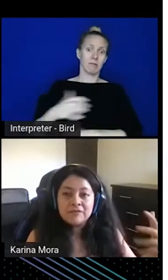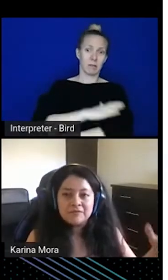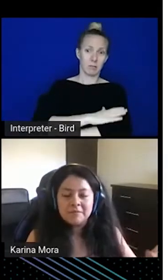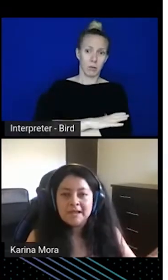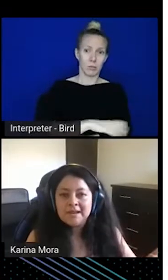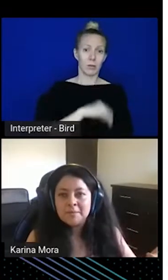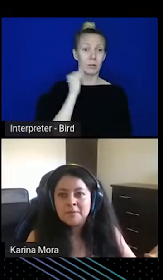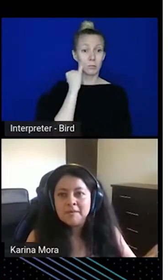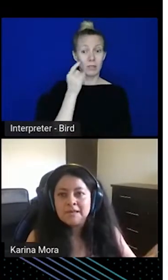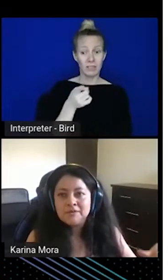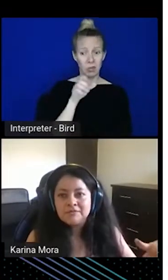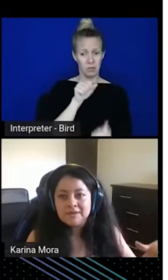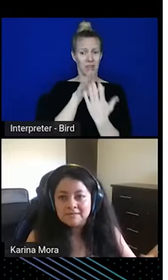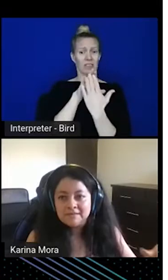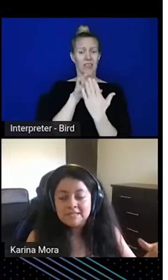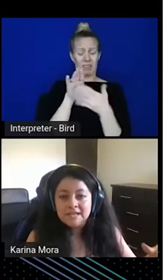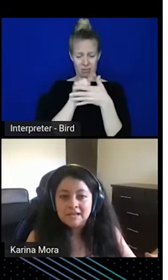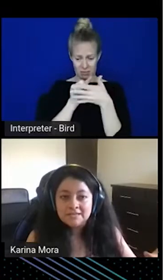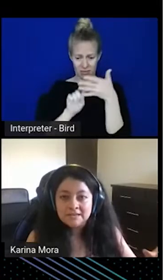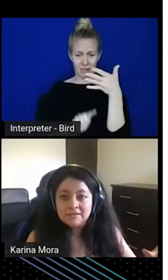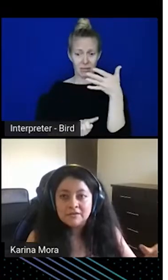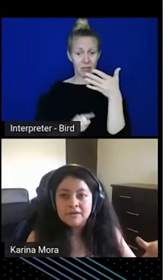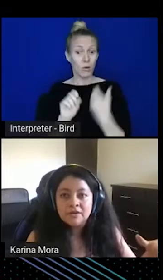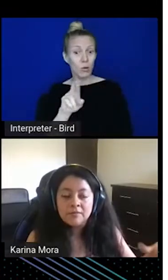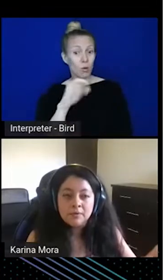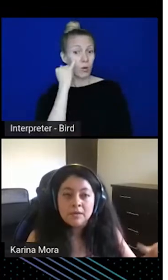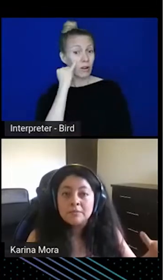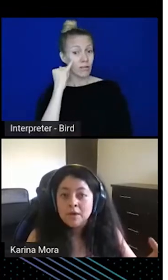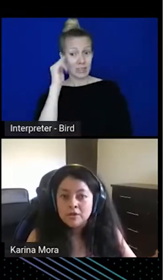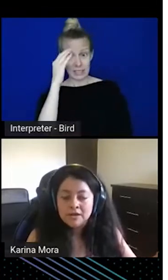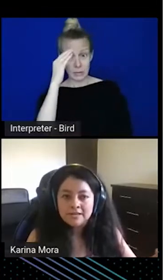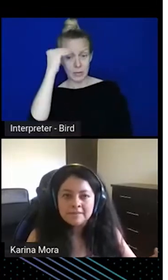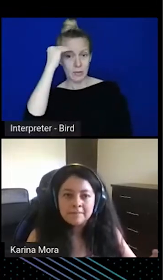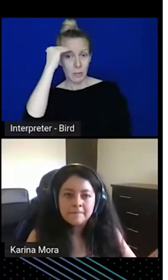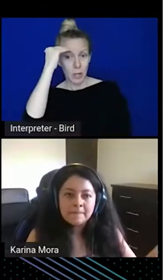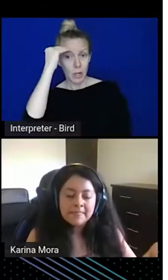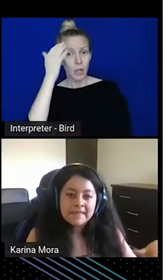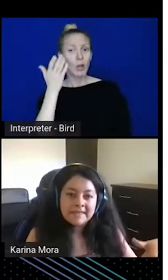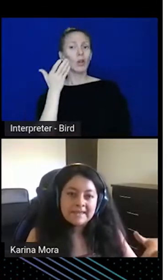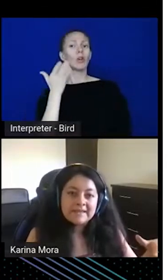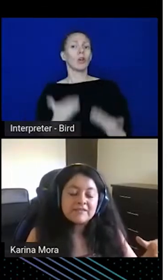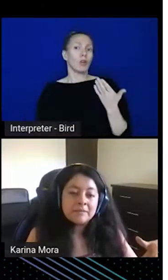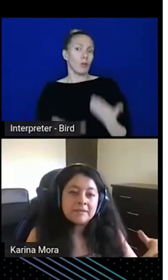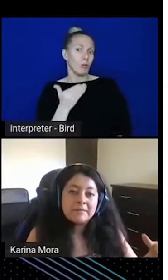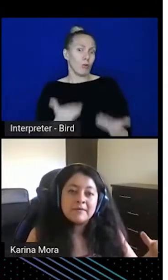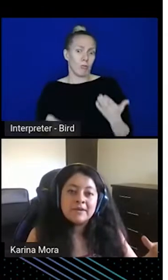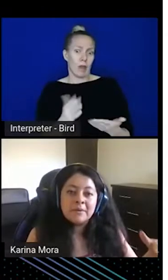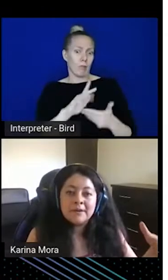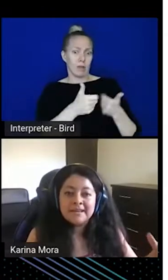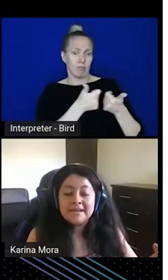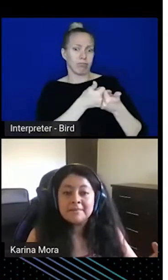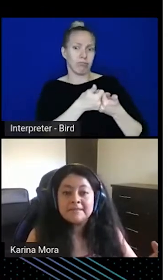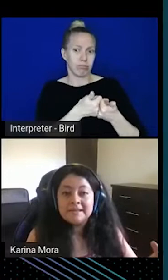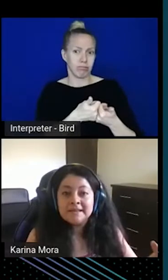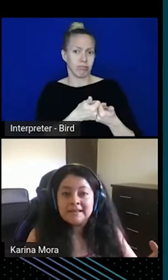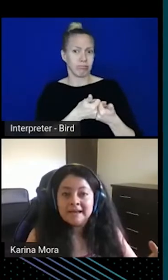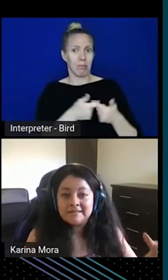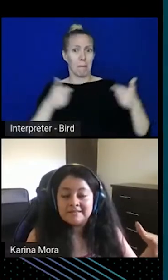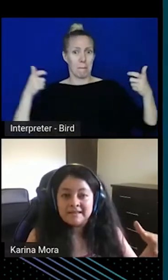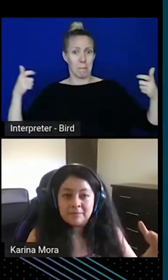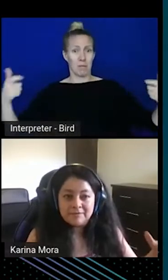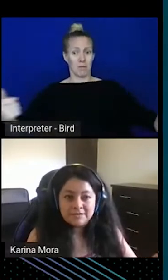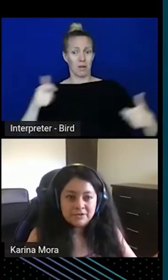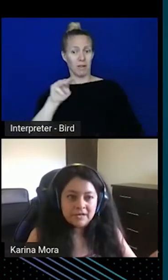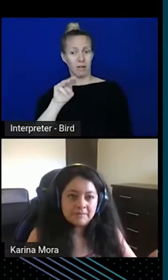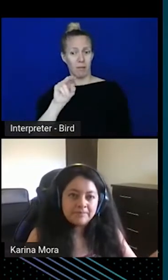it sounds familiar, probably you're facing the challenges of an overweight monolith. That is something very common I have seen